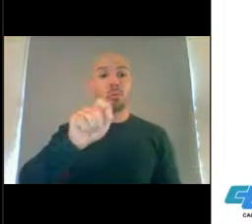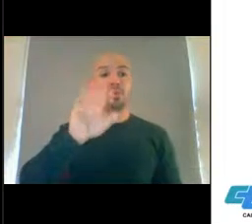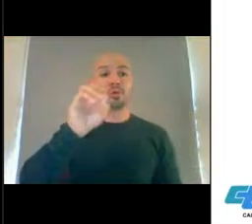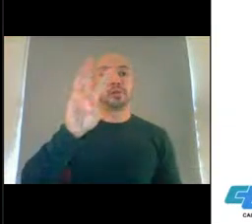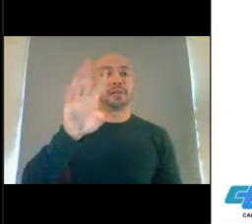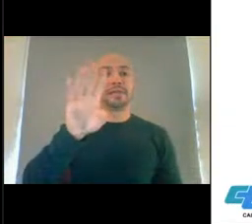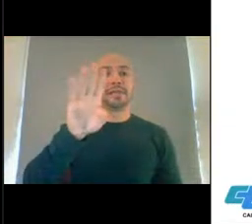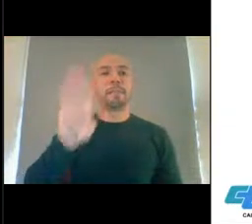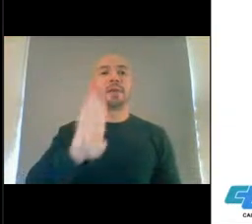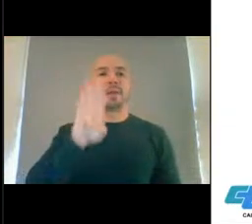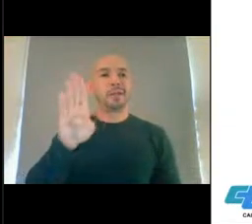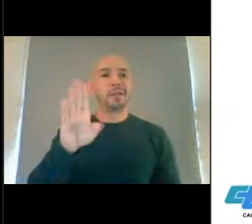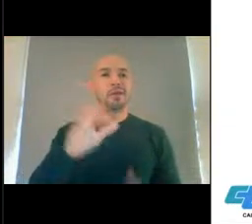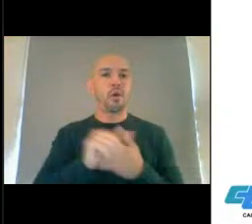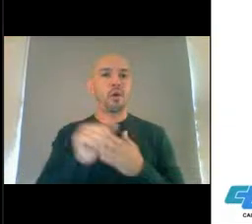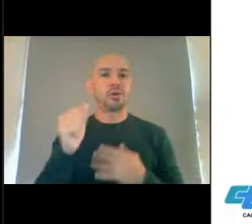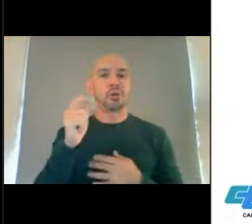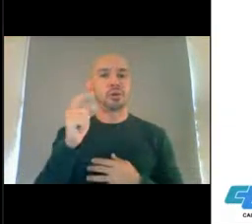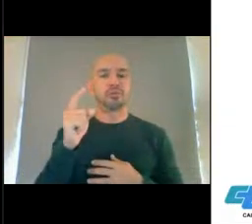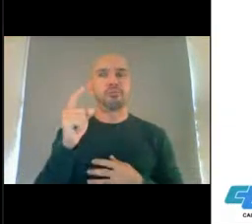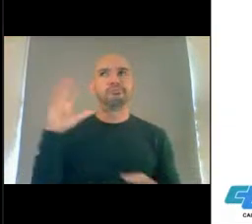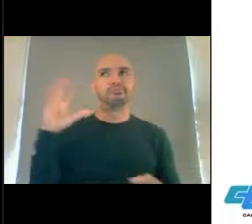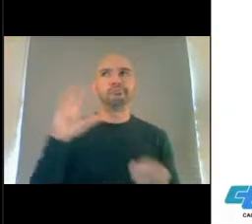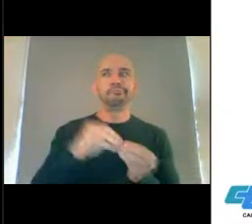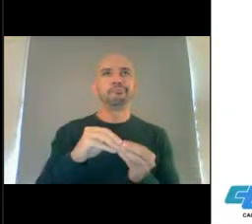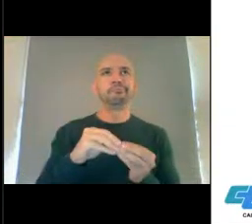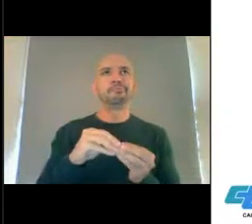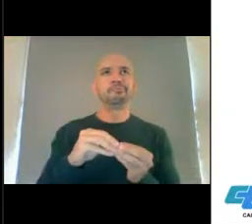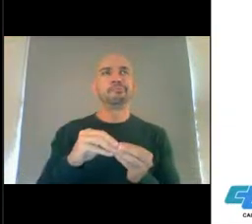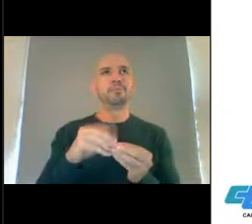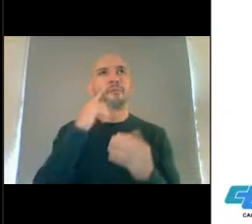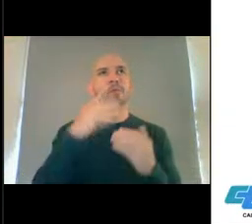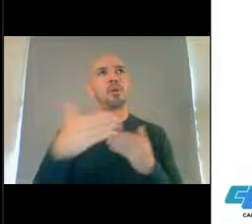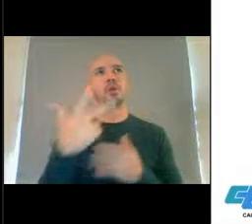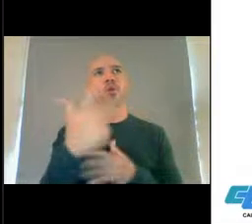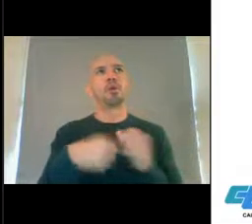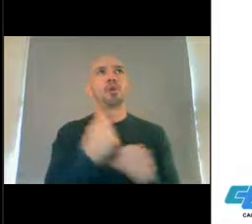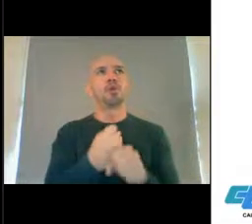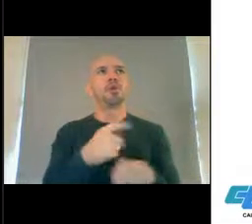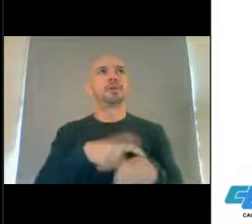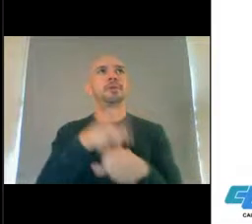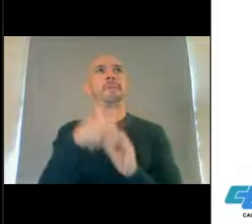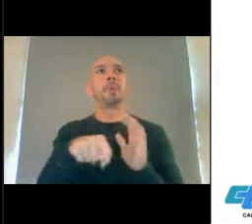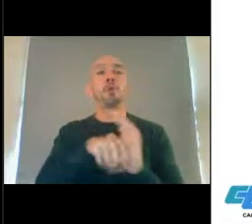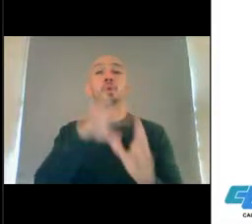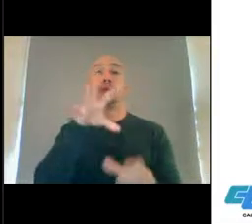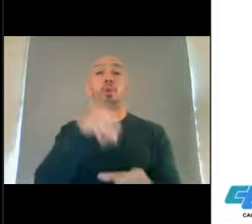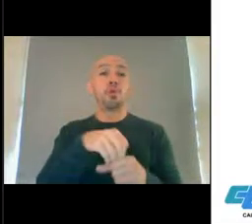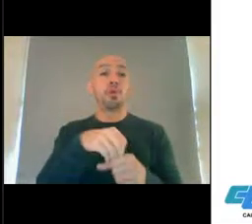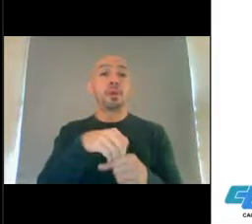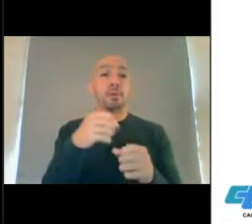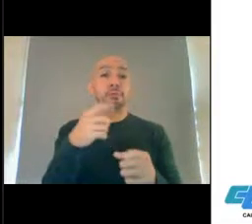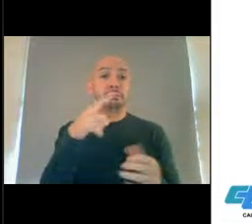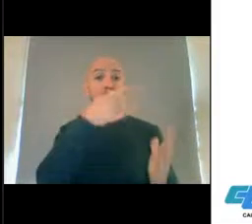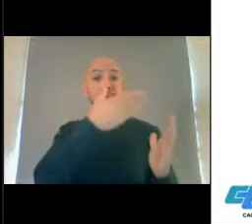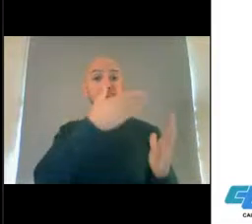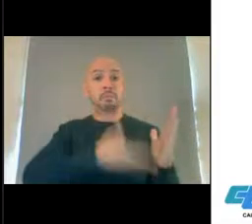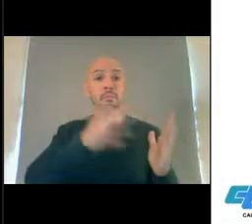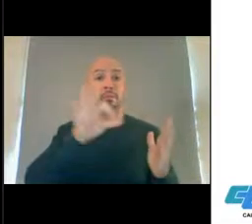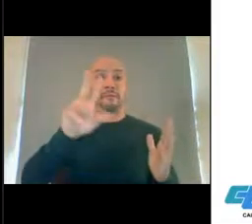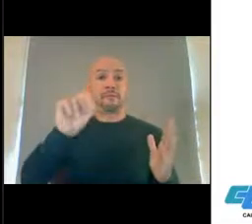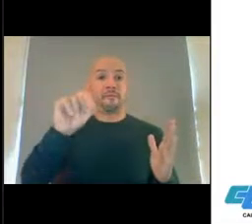billion dollars over the um the three year period that is included in the fund estimate again no